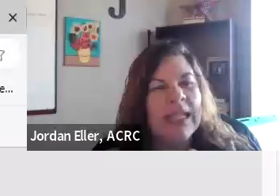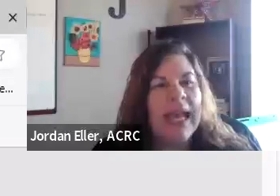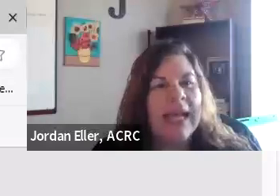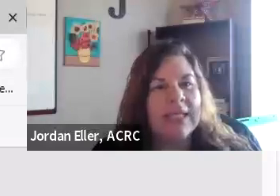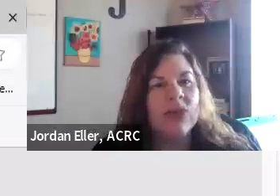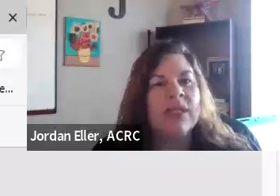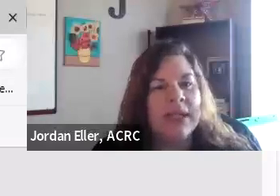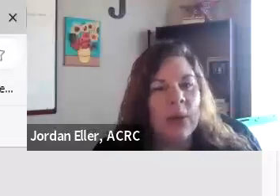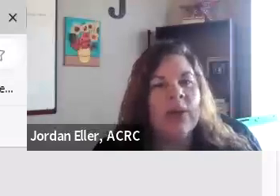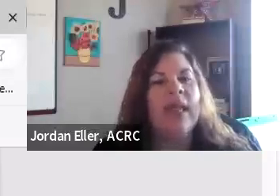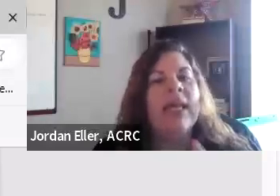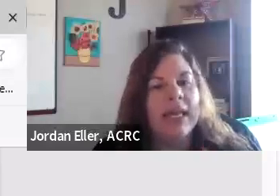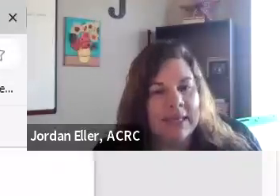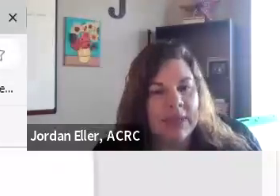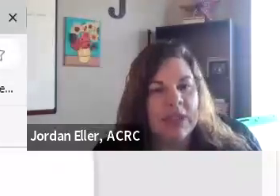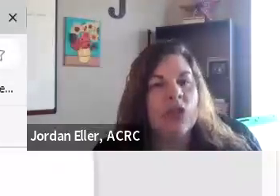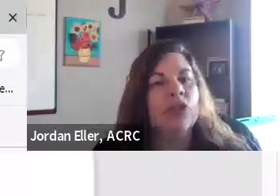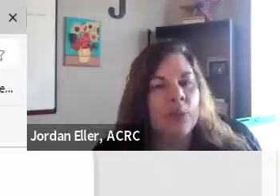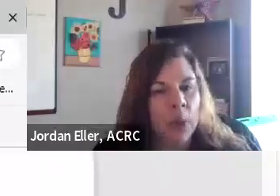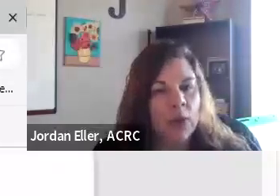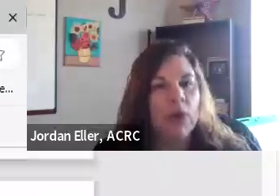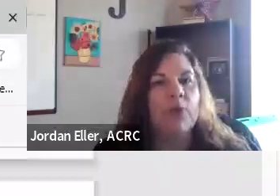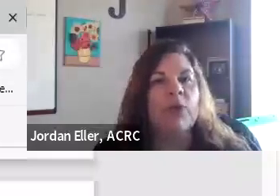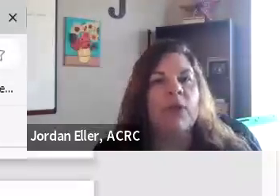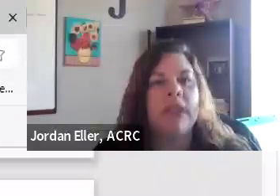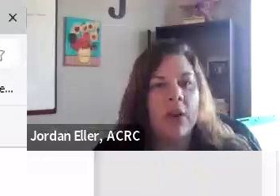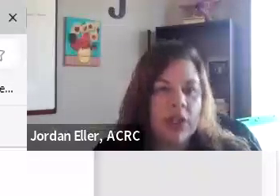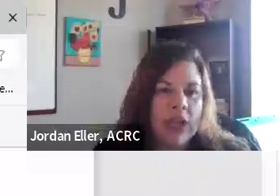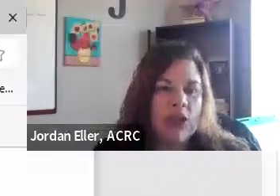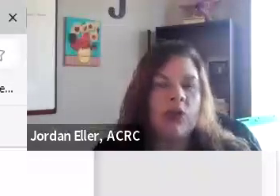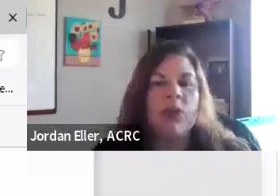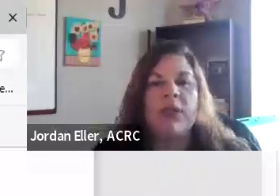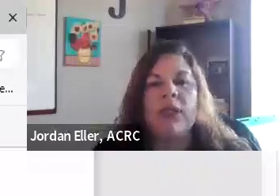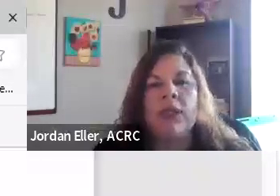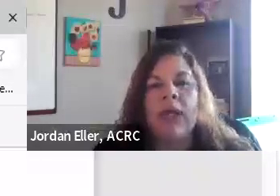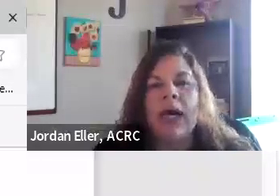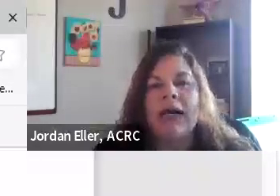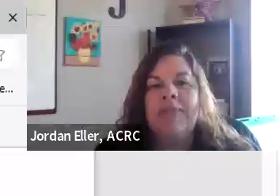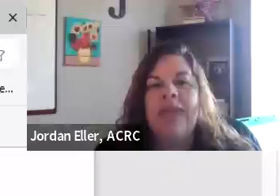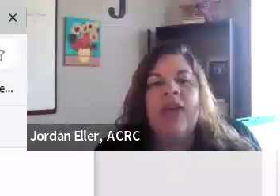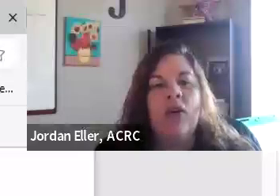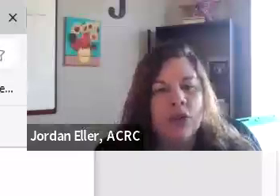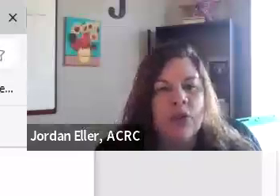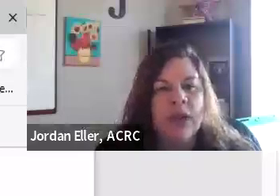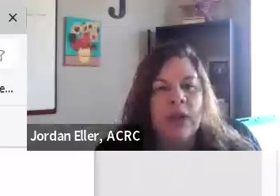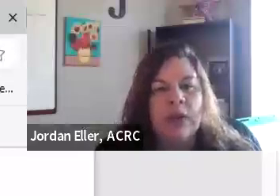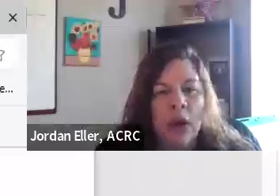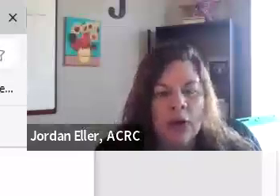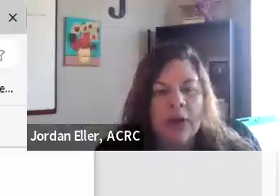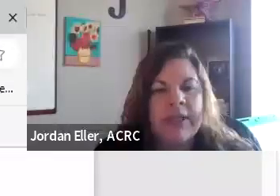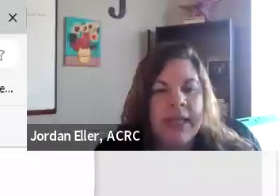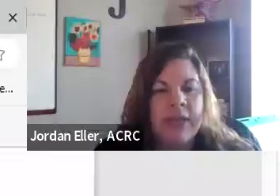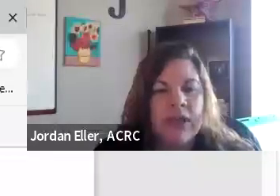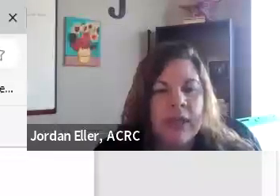but really need access to a center where they can get some additional support groups or psychoeducational groups, and also